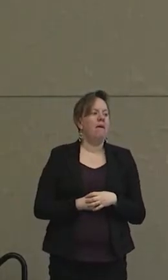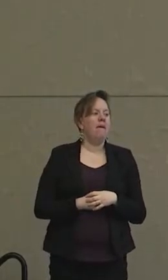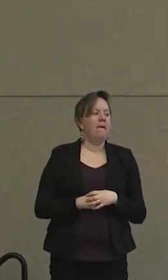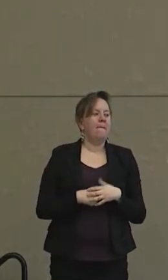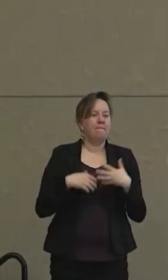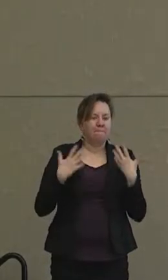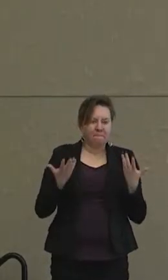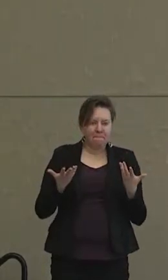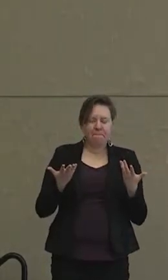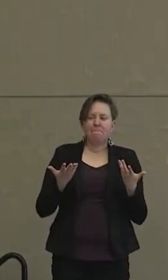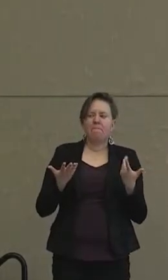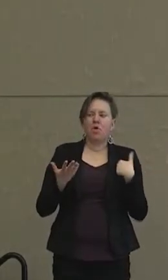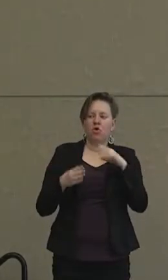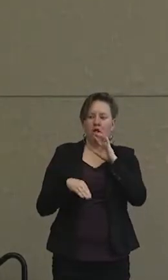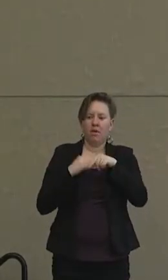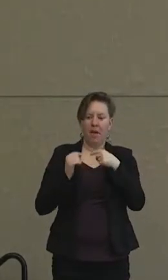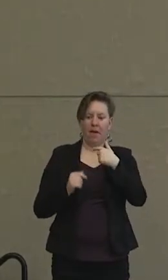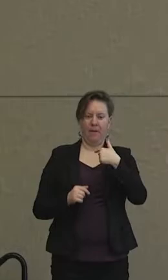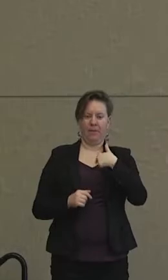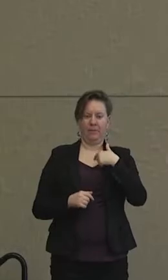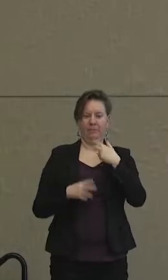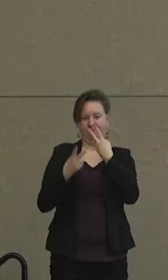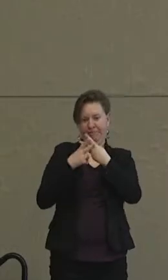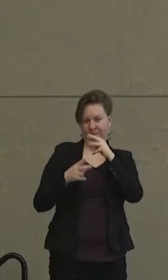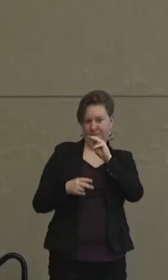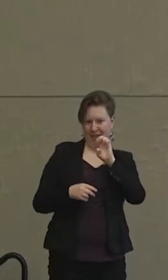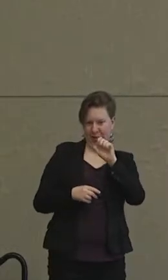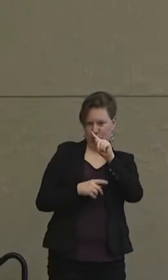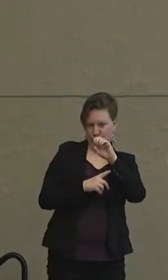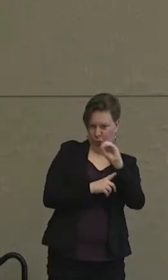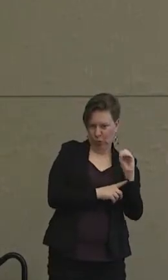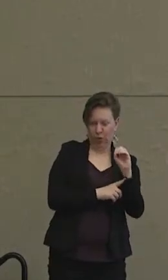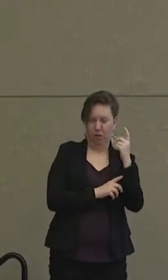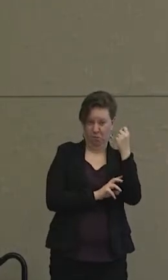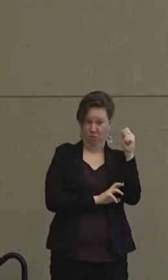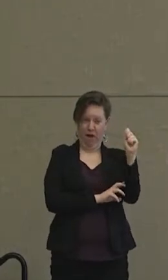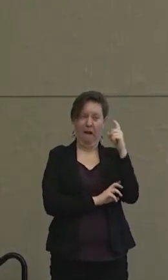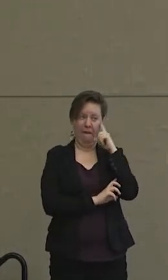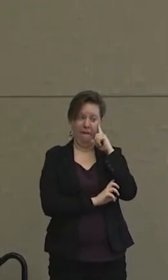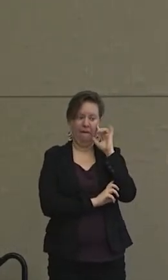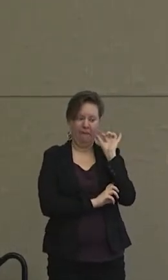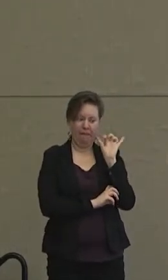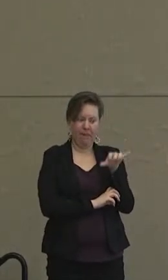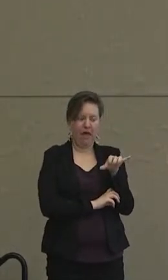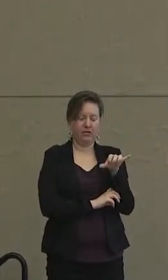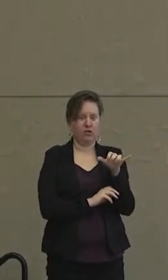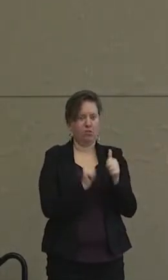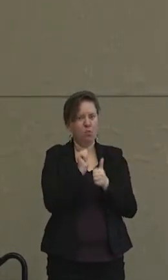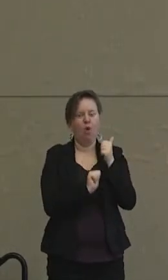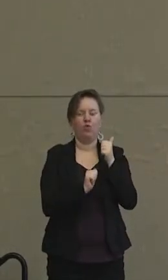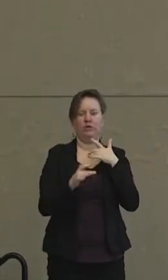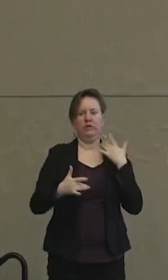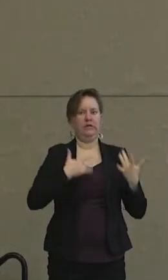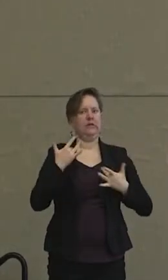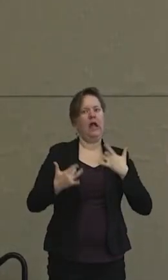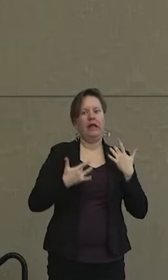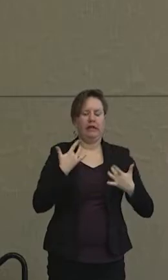That being said, we're talking about Me Too here. I think the Me Too movement is the most exciting